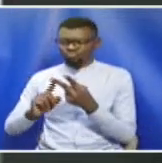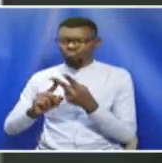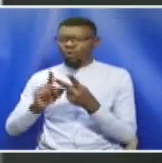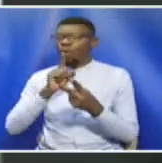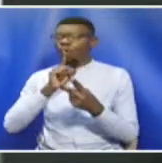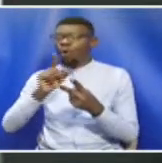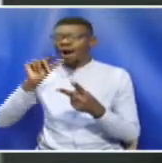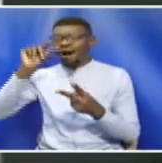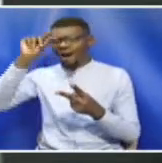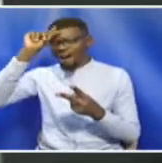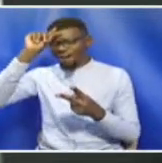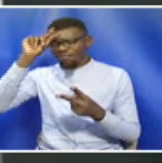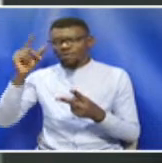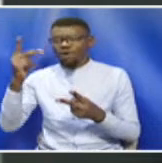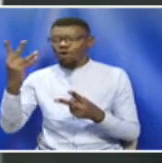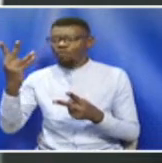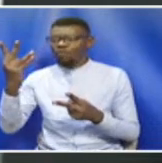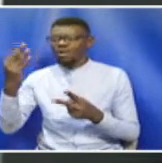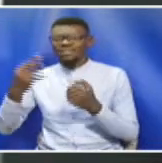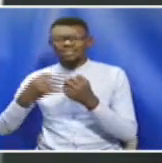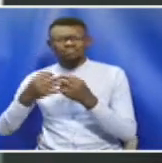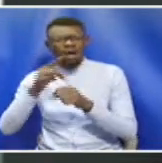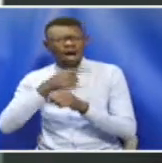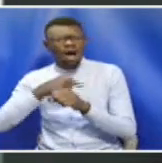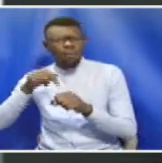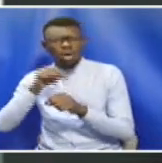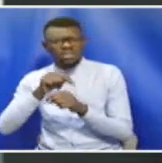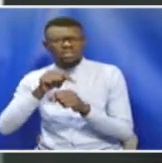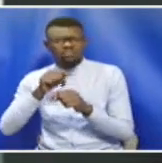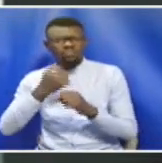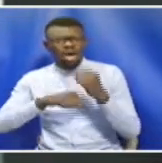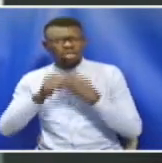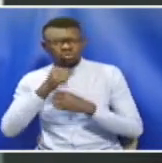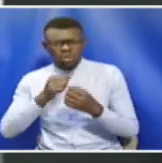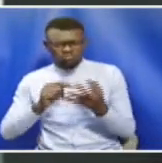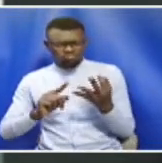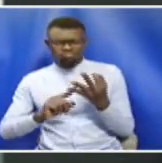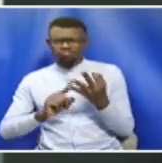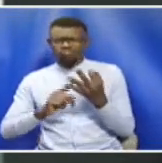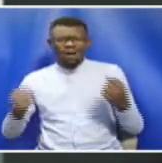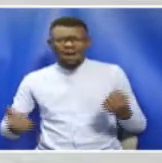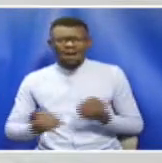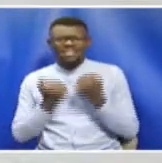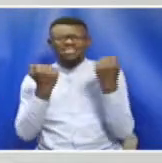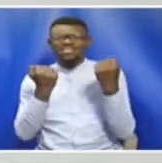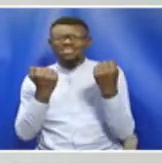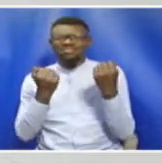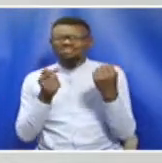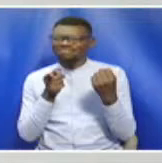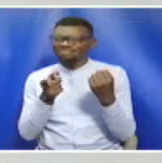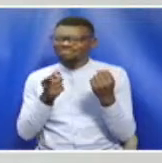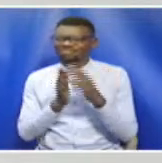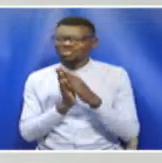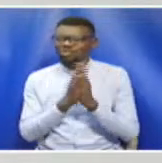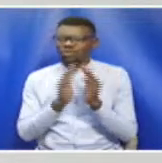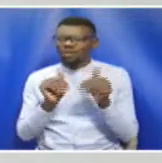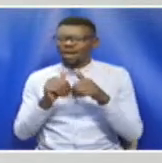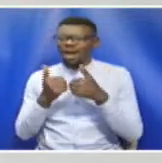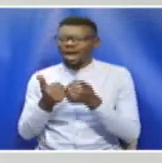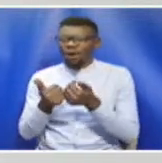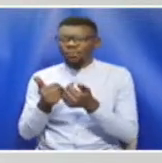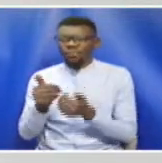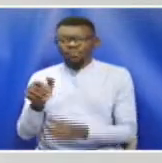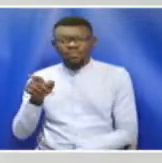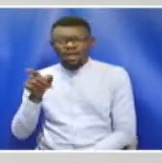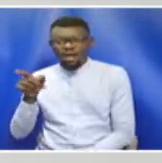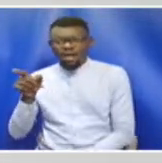government, and a suspicious road accident. What is the real story? Did the young Morara fly